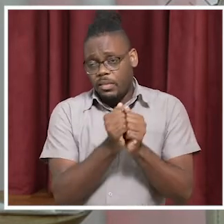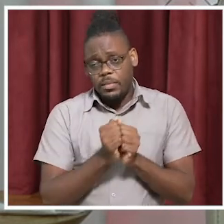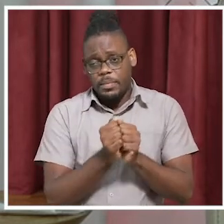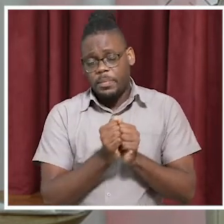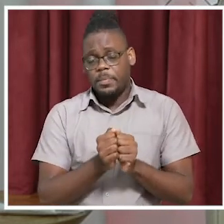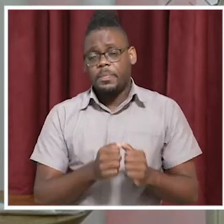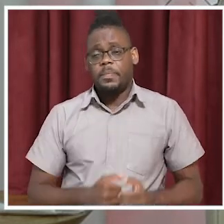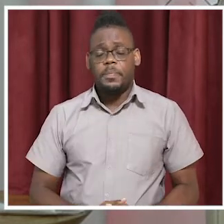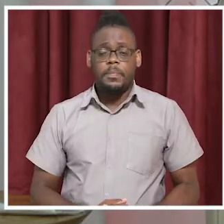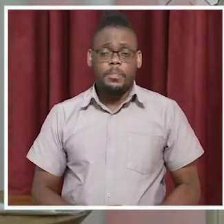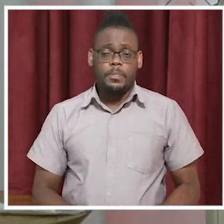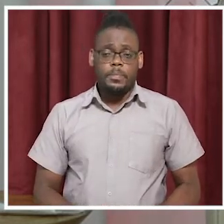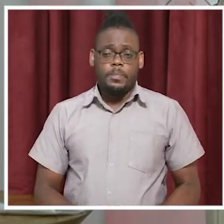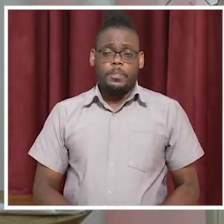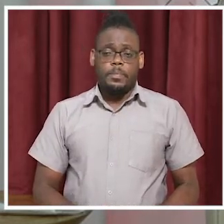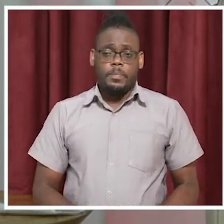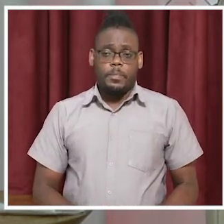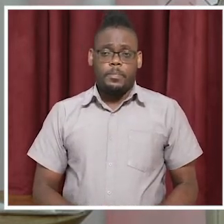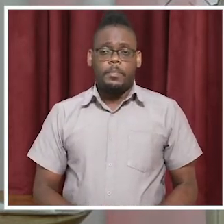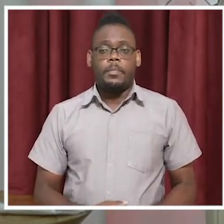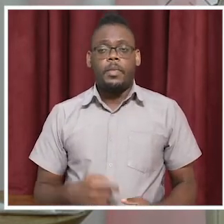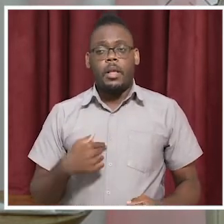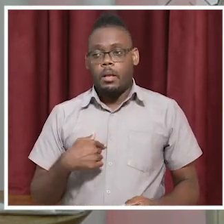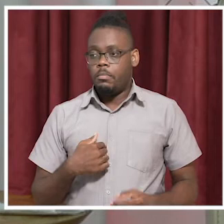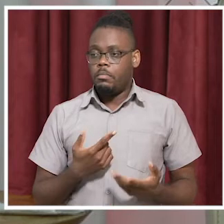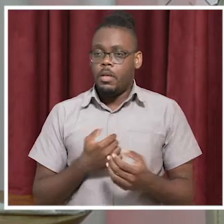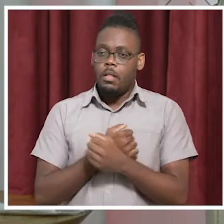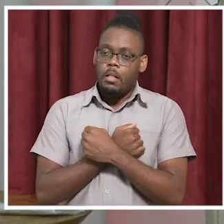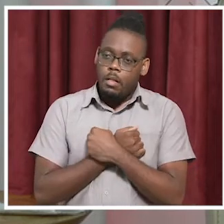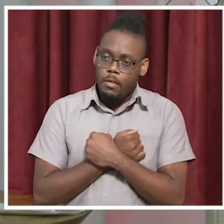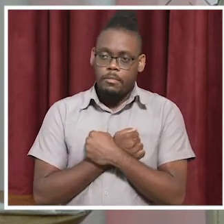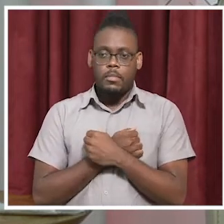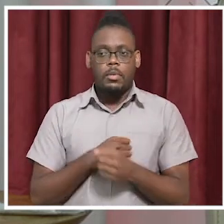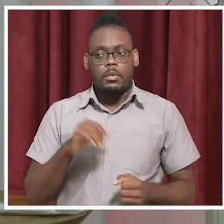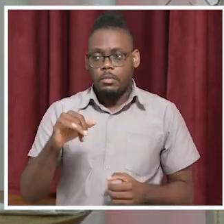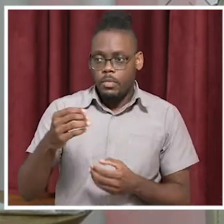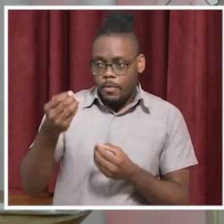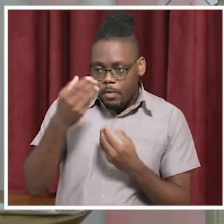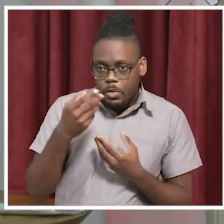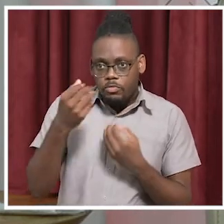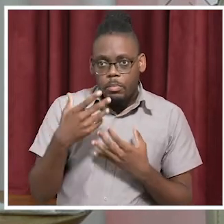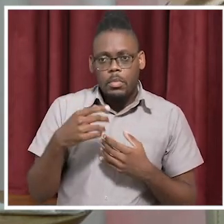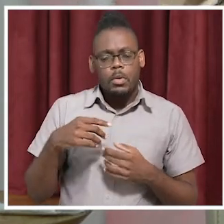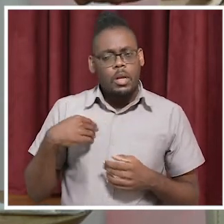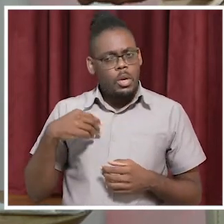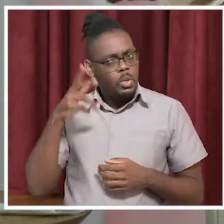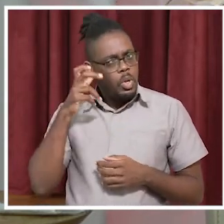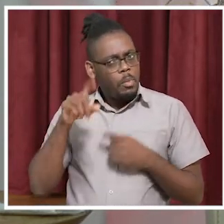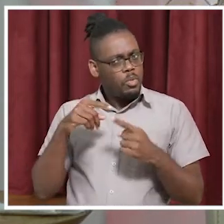course. I'm loving this information because, again, we think often of the grants, the tangible, the money, the